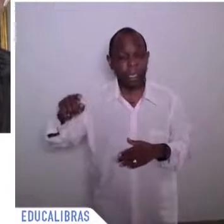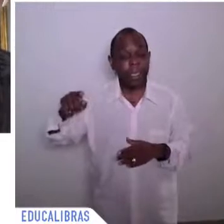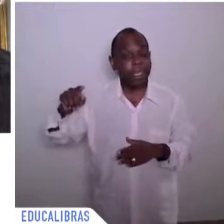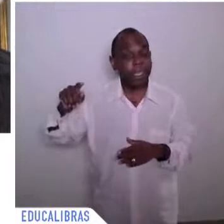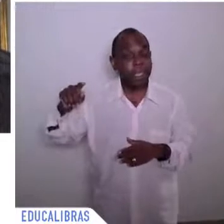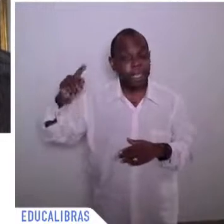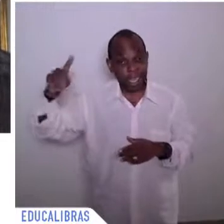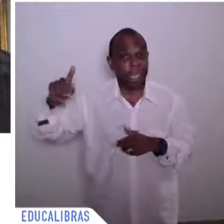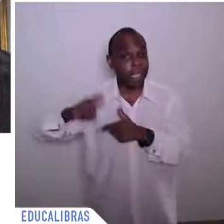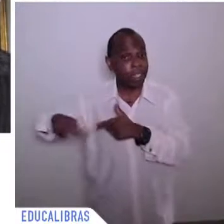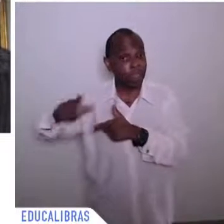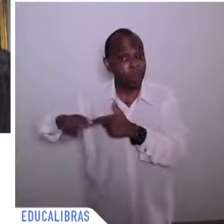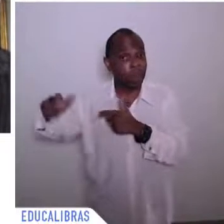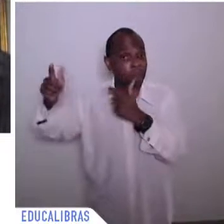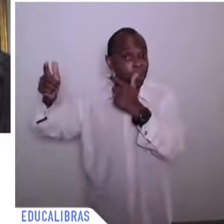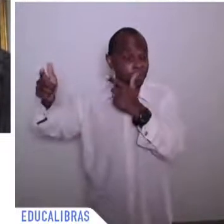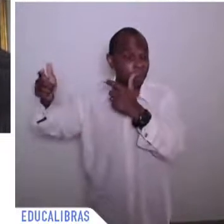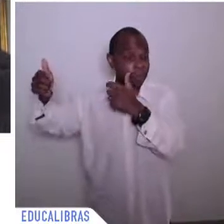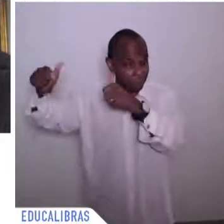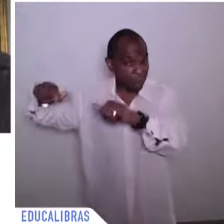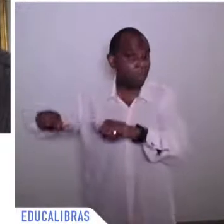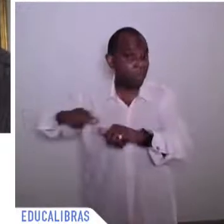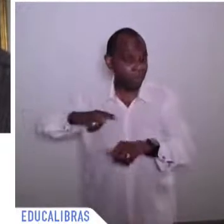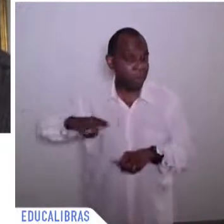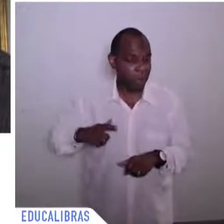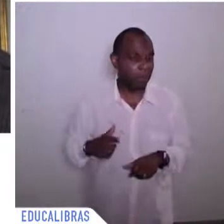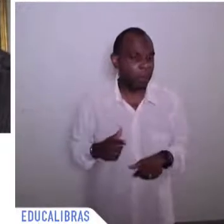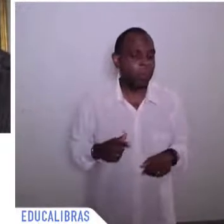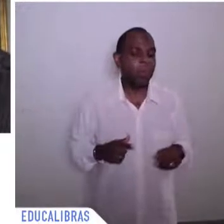are being seriously affected,